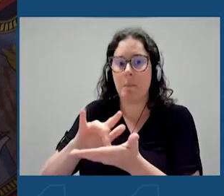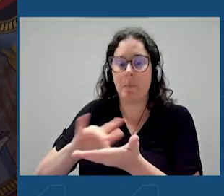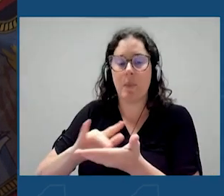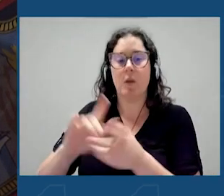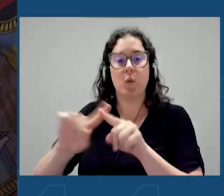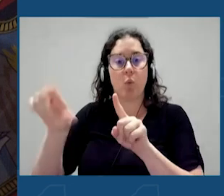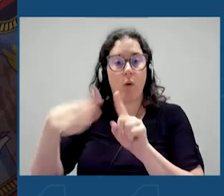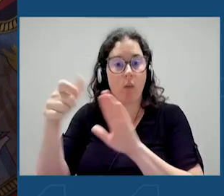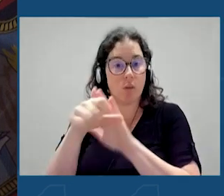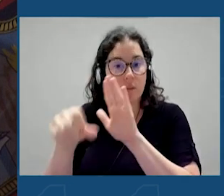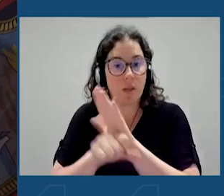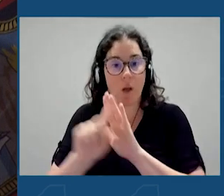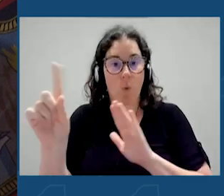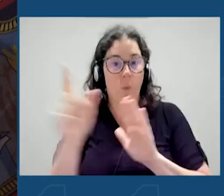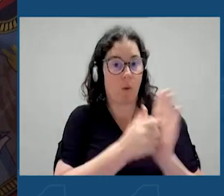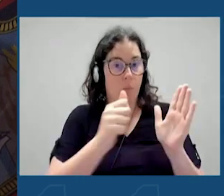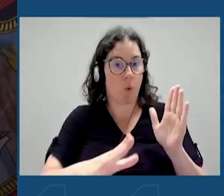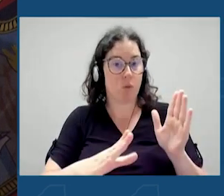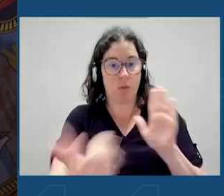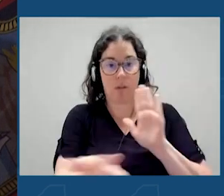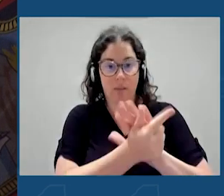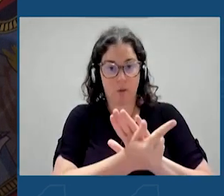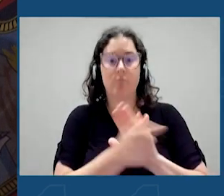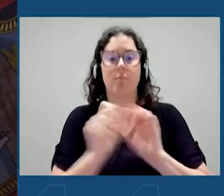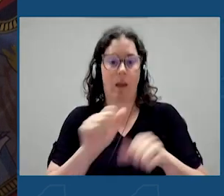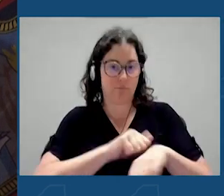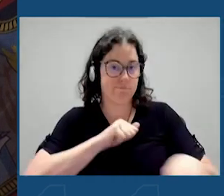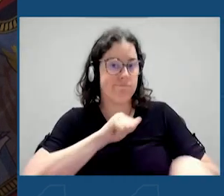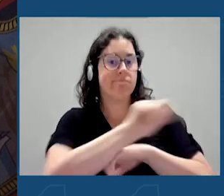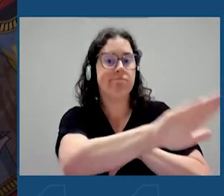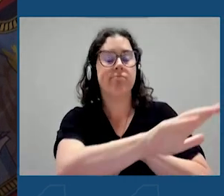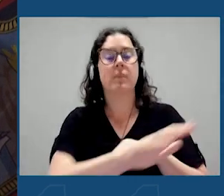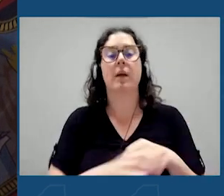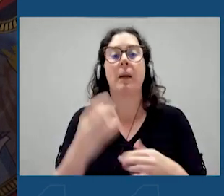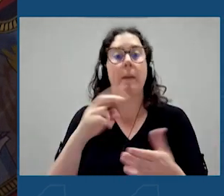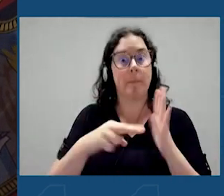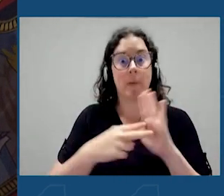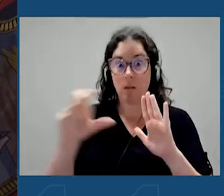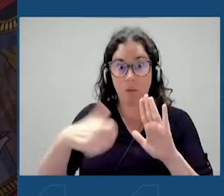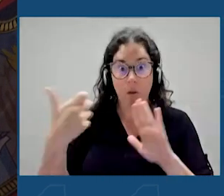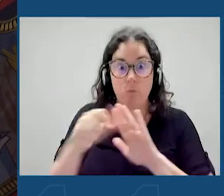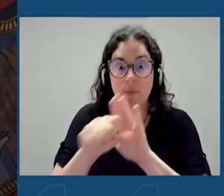abortion is outlawed. This means if you're in another state,